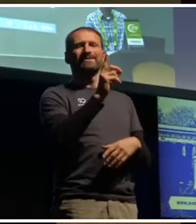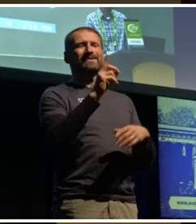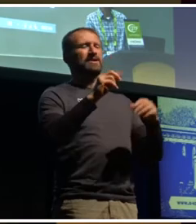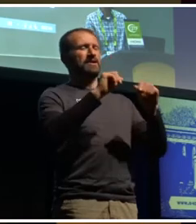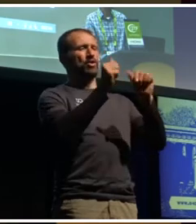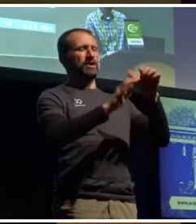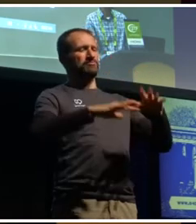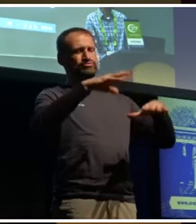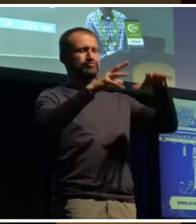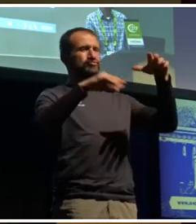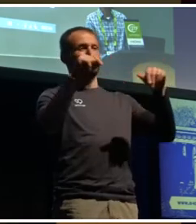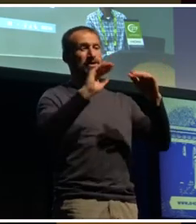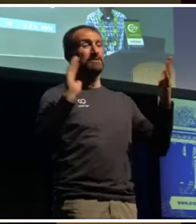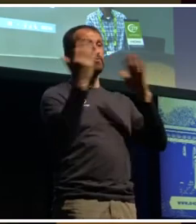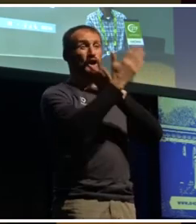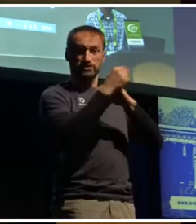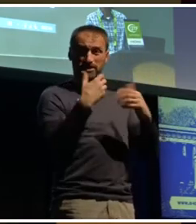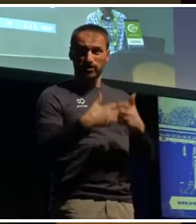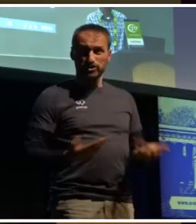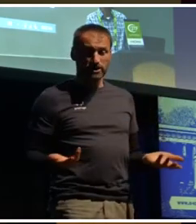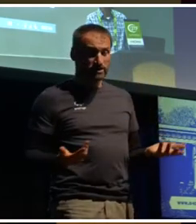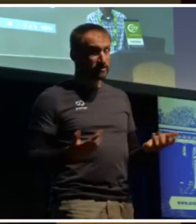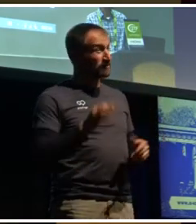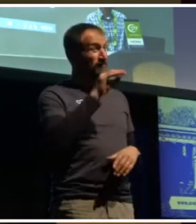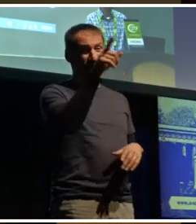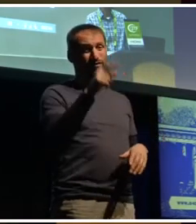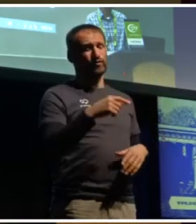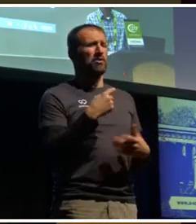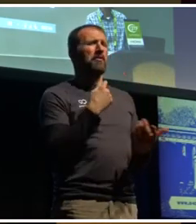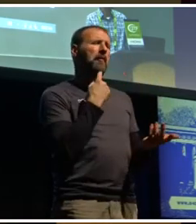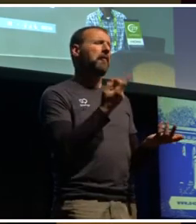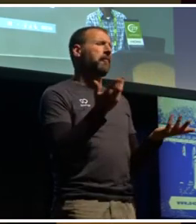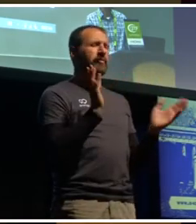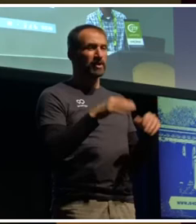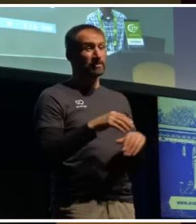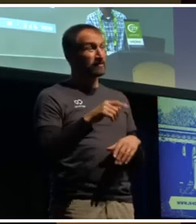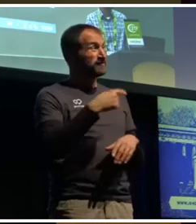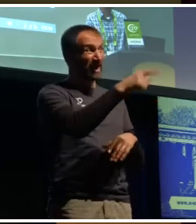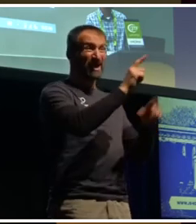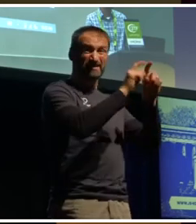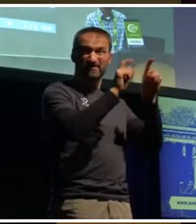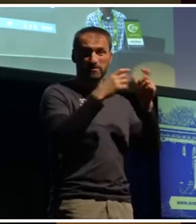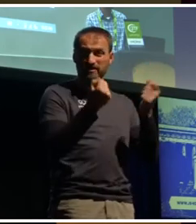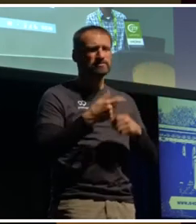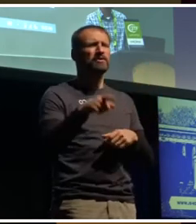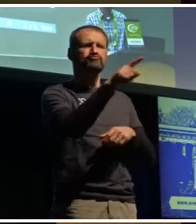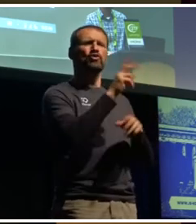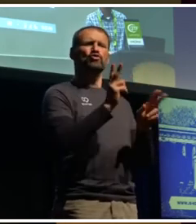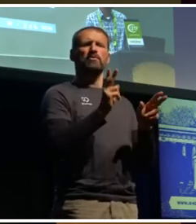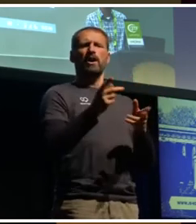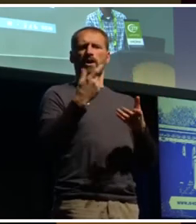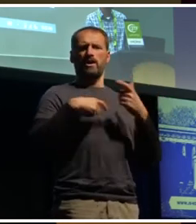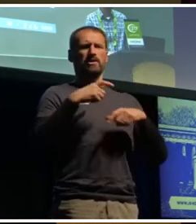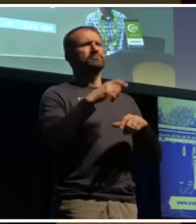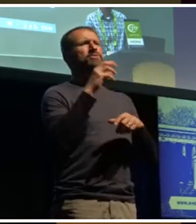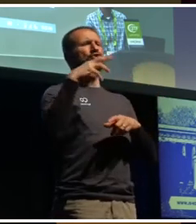deal for them. And Context Capture, it's another company. They use consumer-grade drones to take videos from the sky, pictures from the sky,